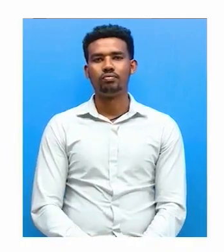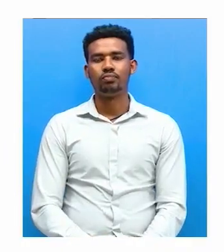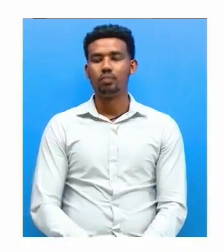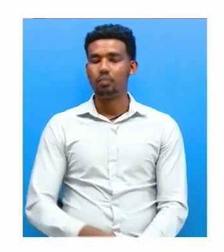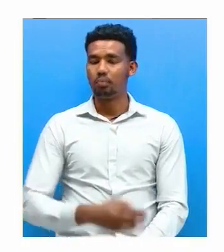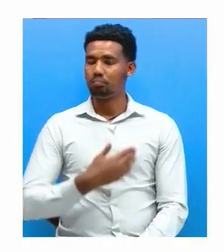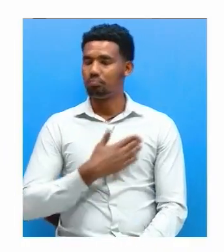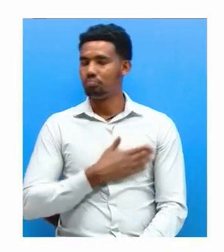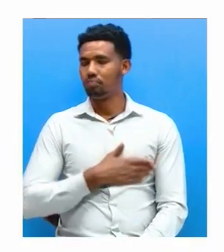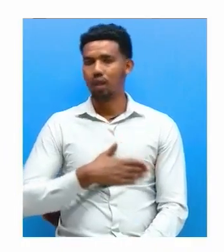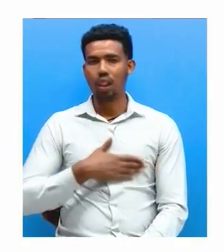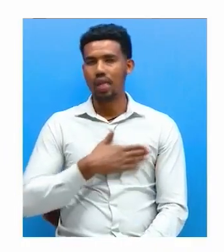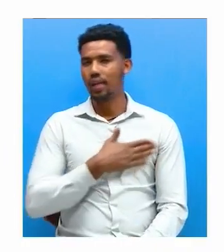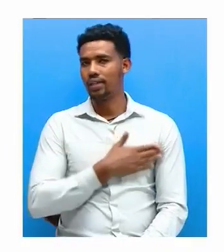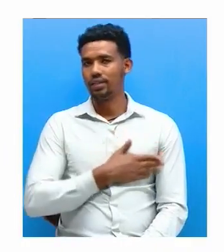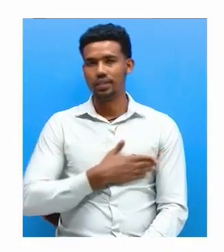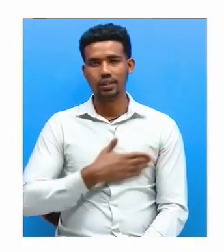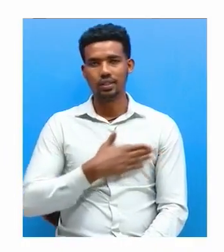please